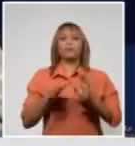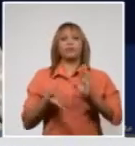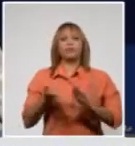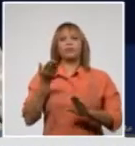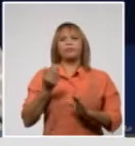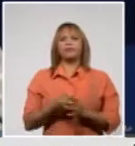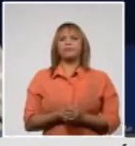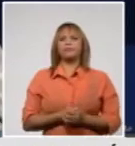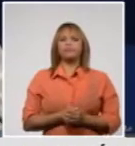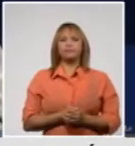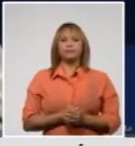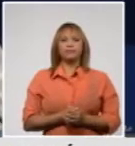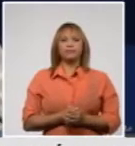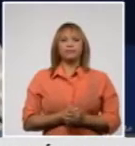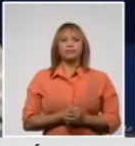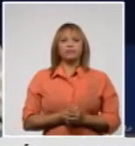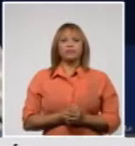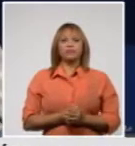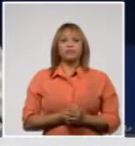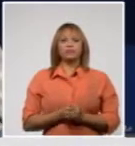again with comorbidities.